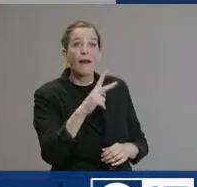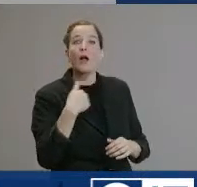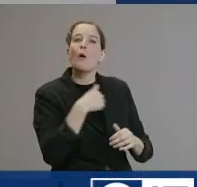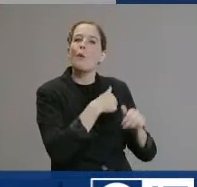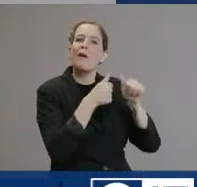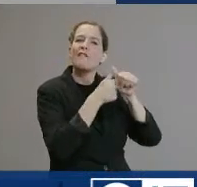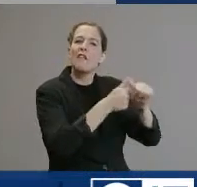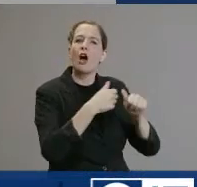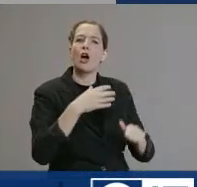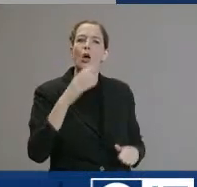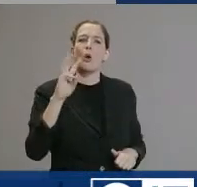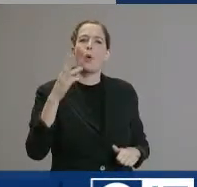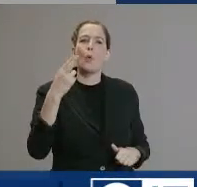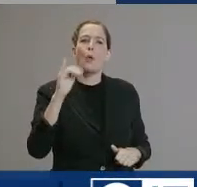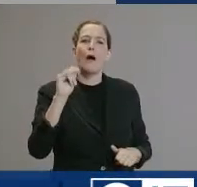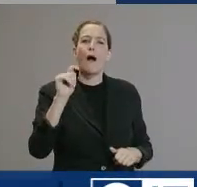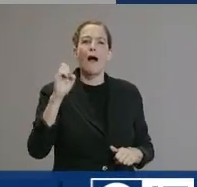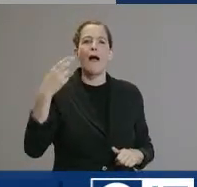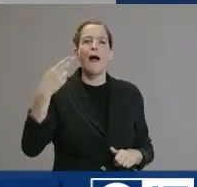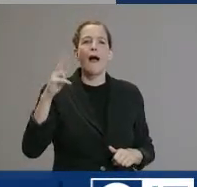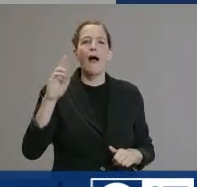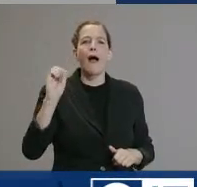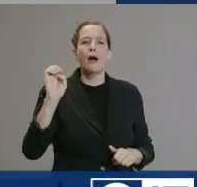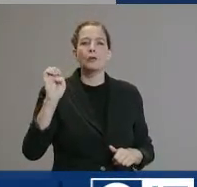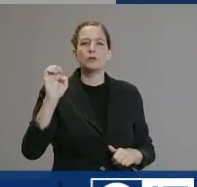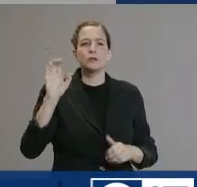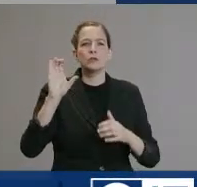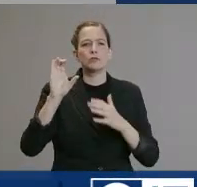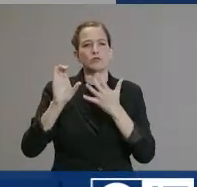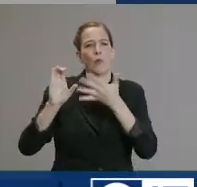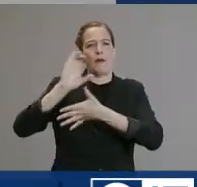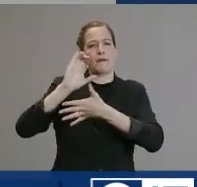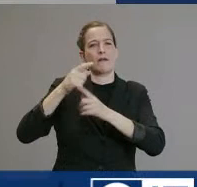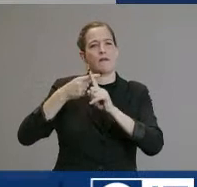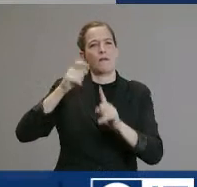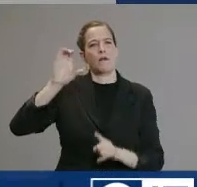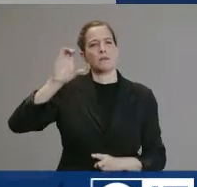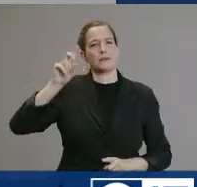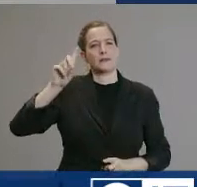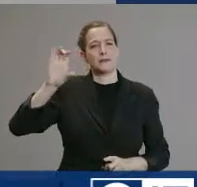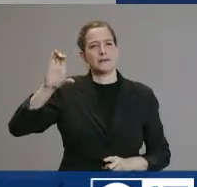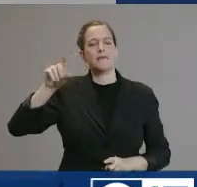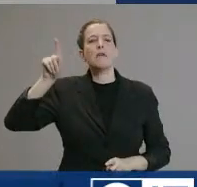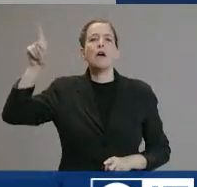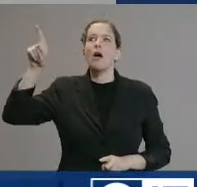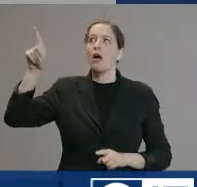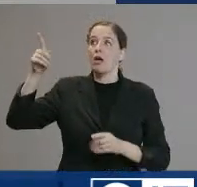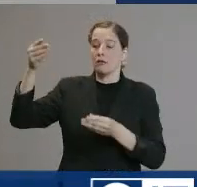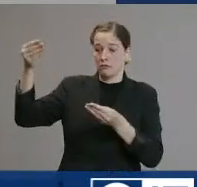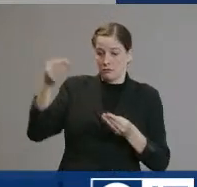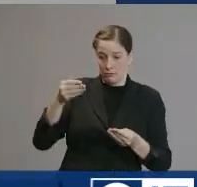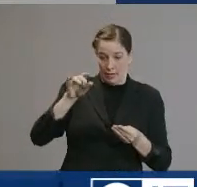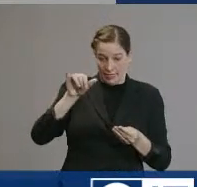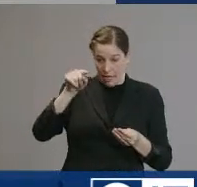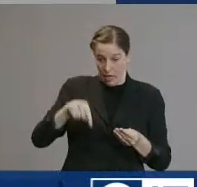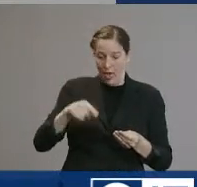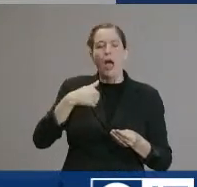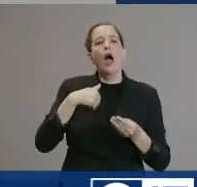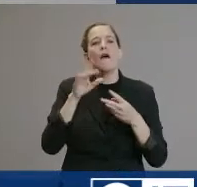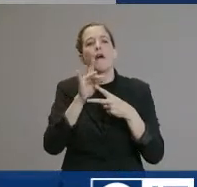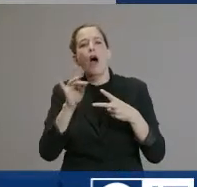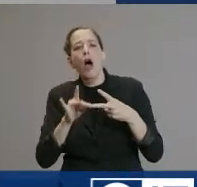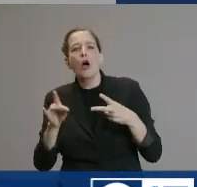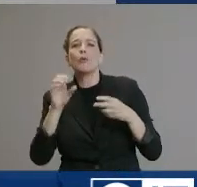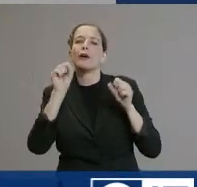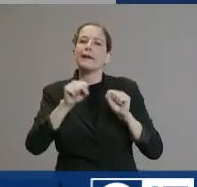does give us the option to do things either statewide or county-wide. To date, we've